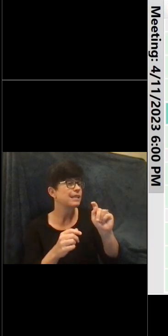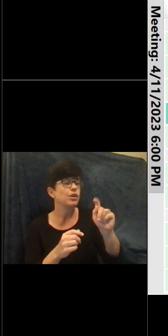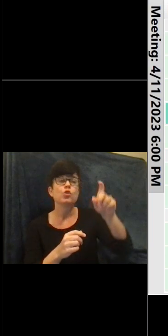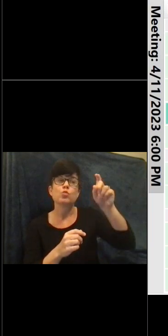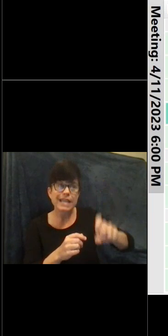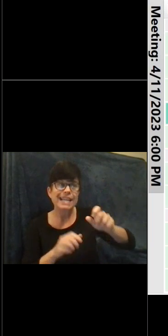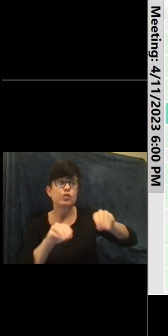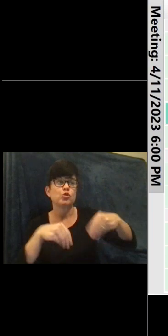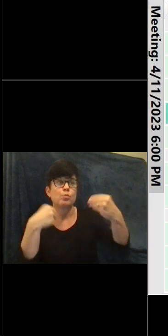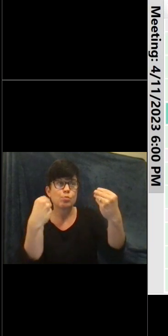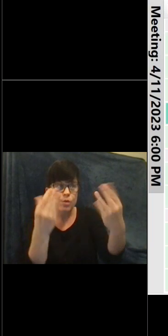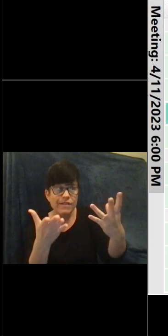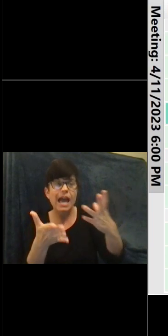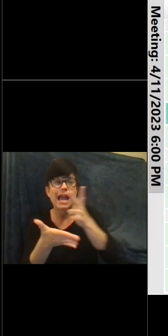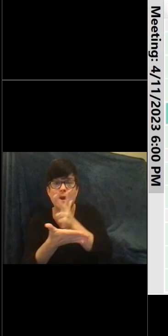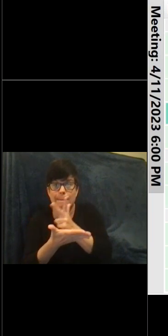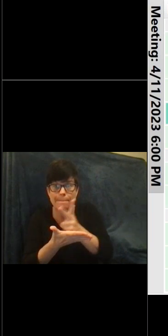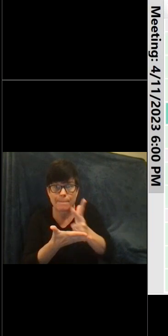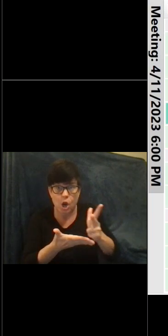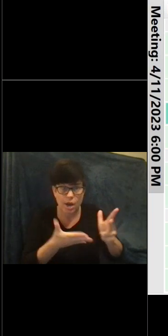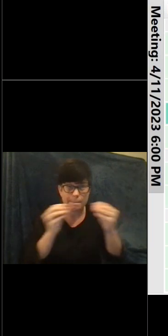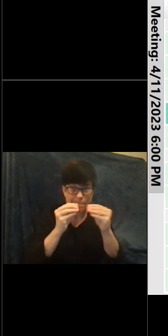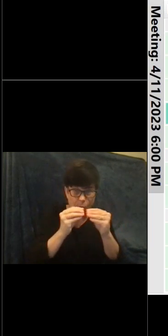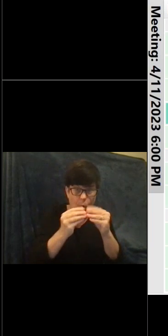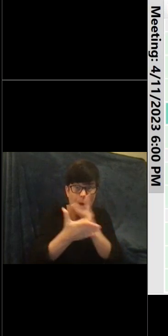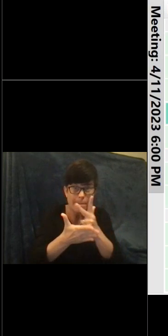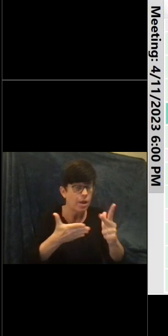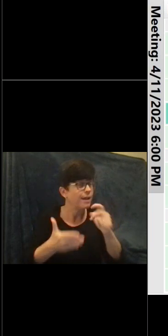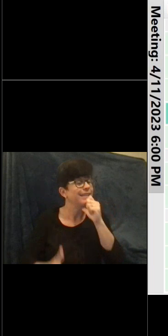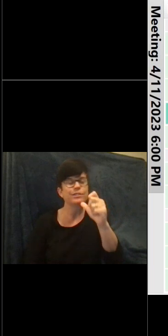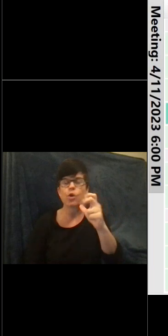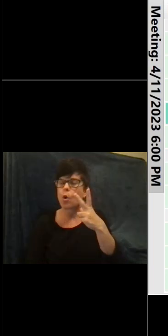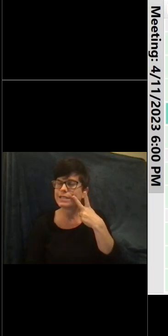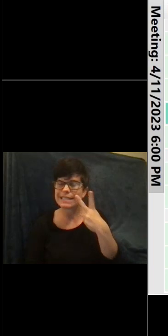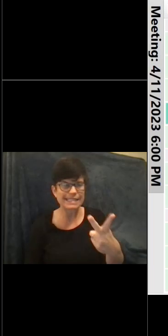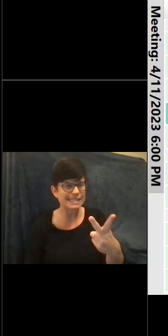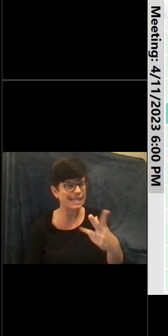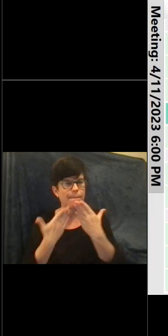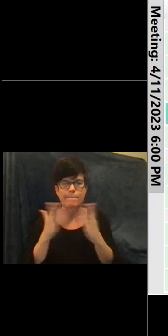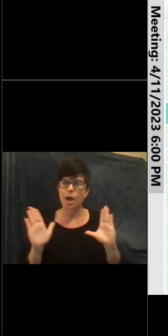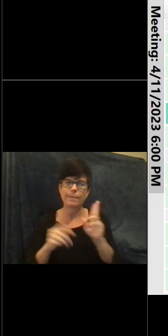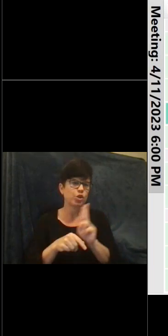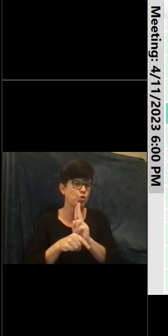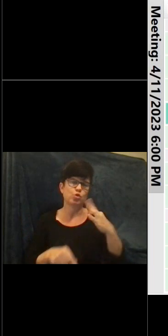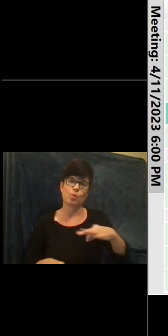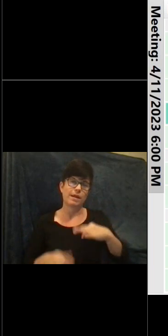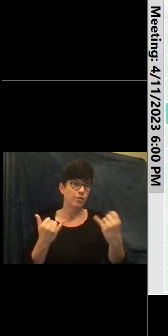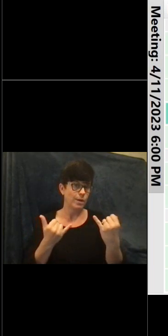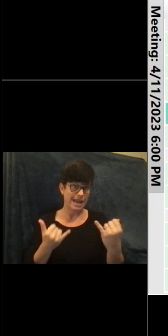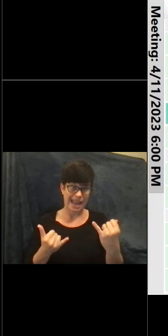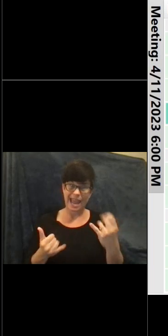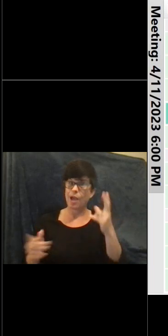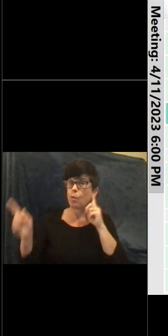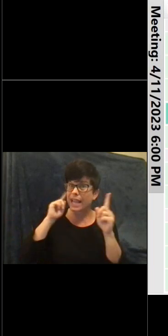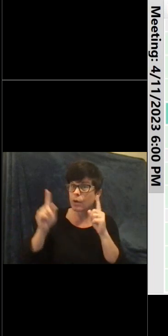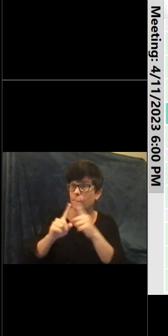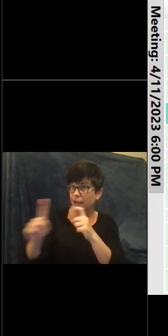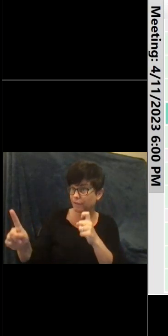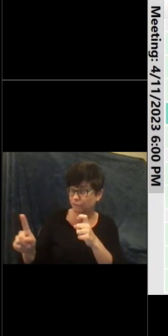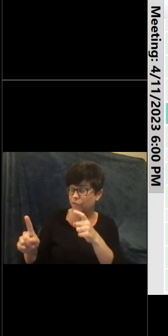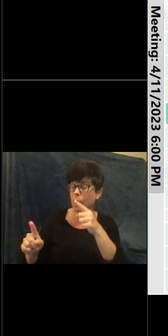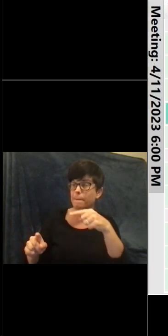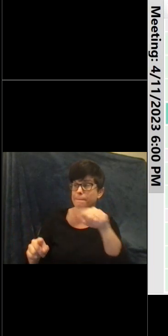any public use or public benefit now. And we're hearing from our residents. Board Member Cruz, you are the queen of parking. You've brought this